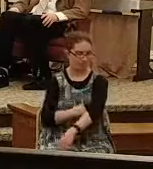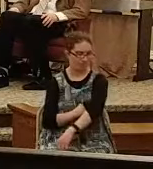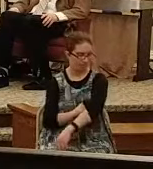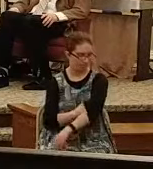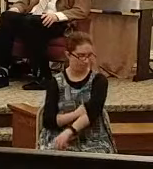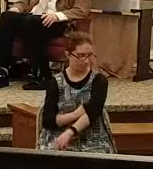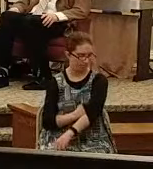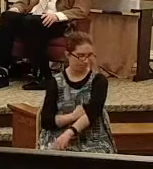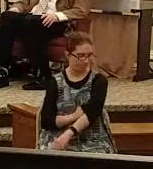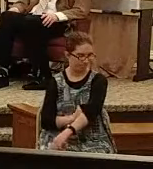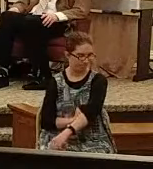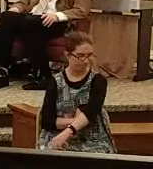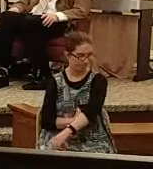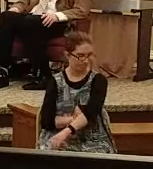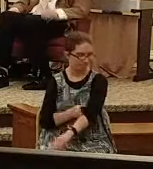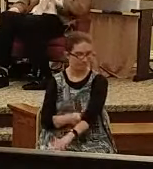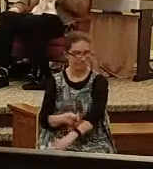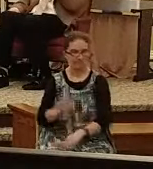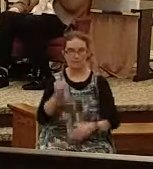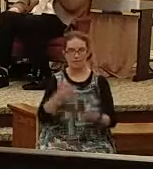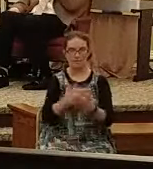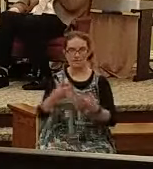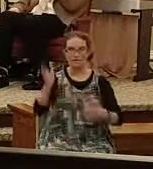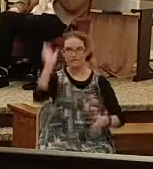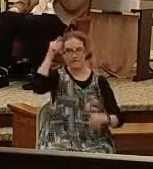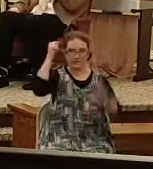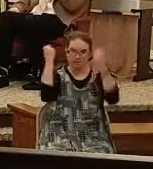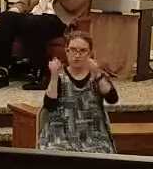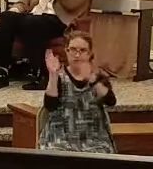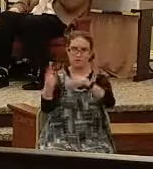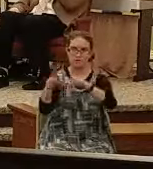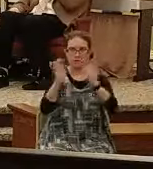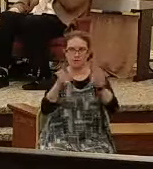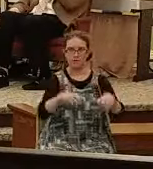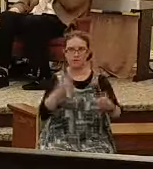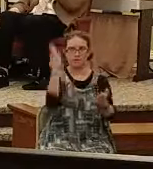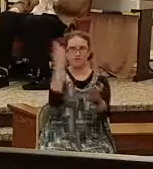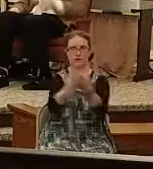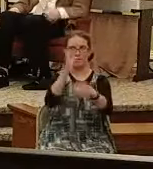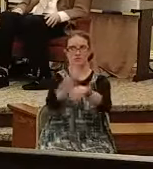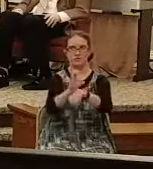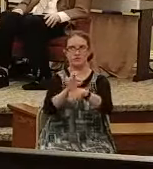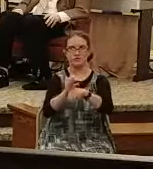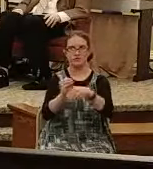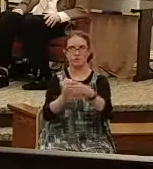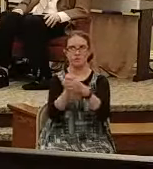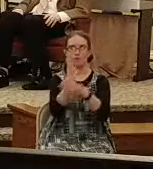Did you catch that? First thing Satan's trying to do is to stop the church from growing.